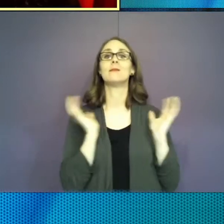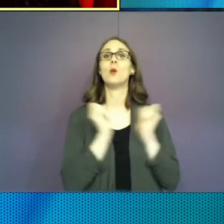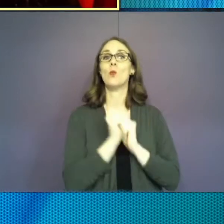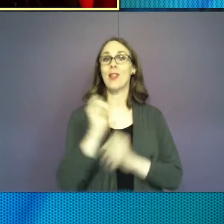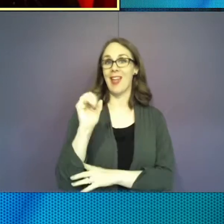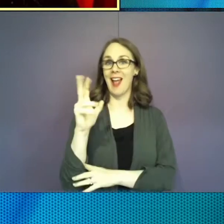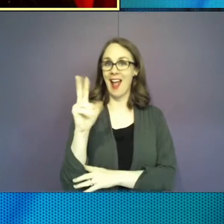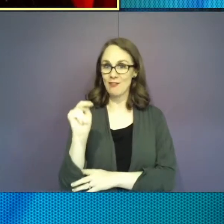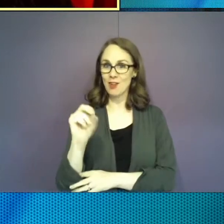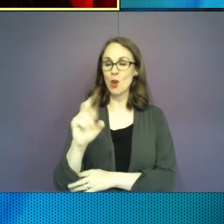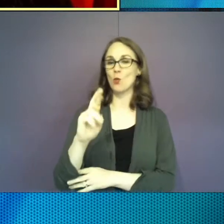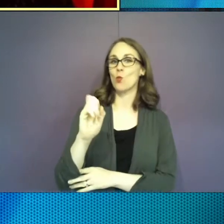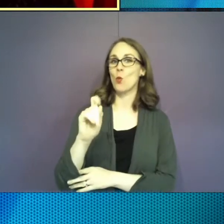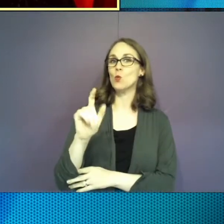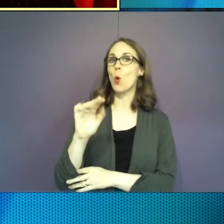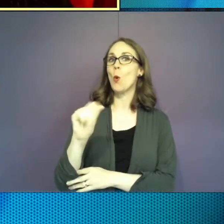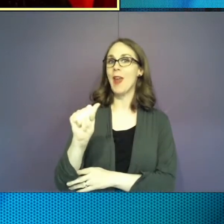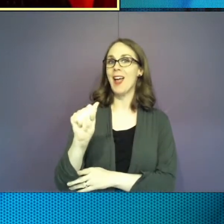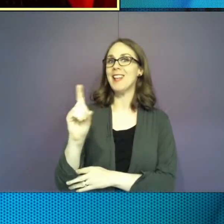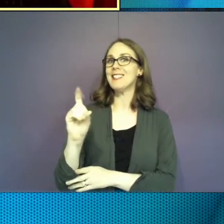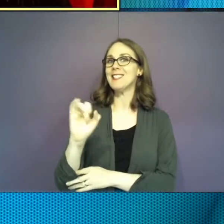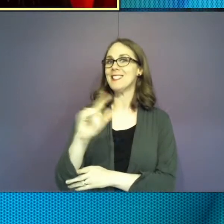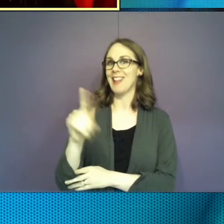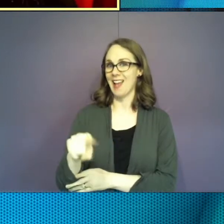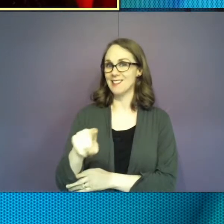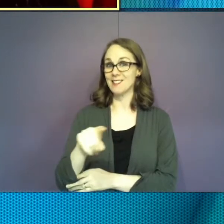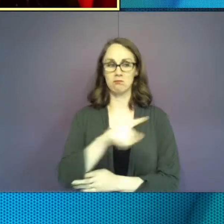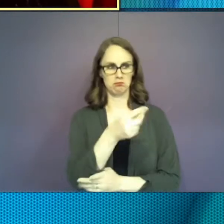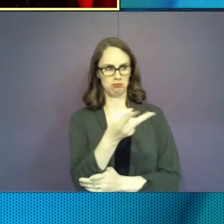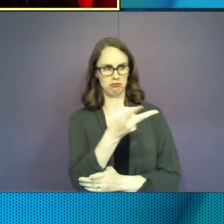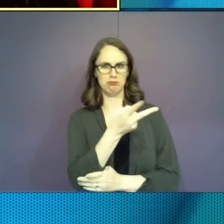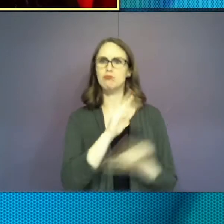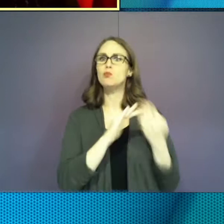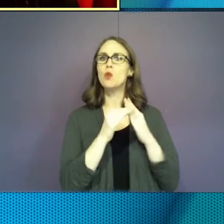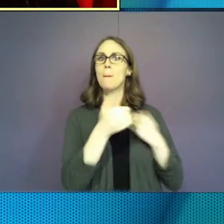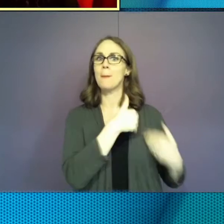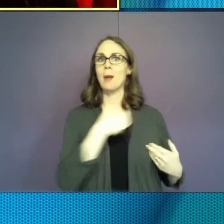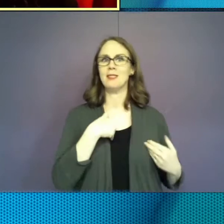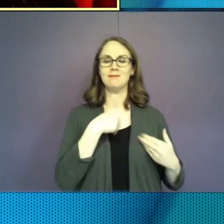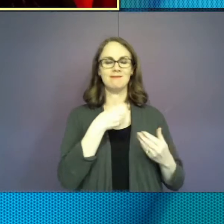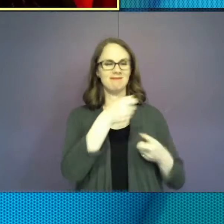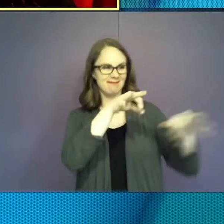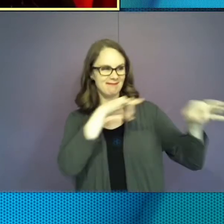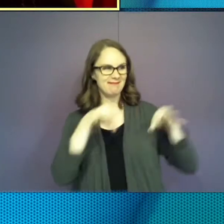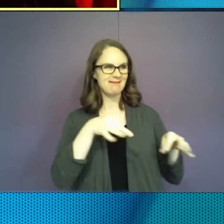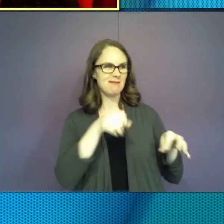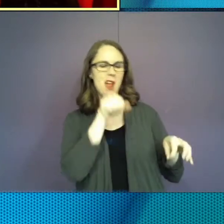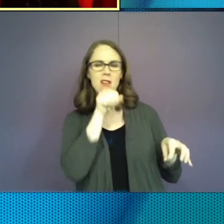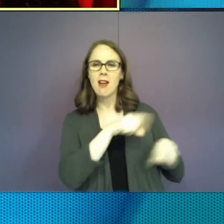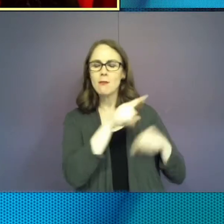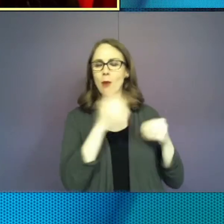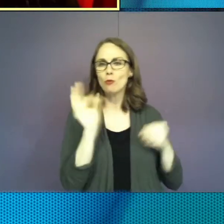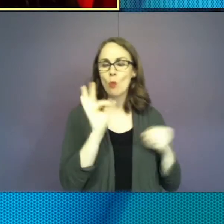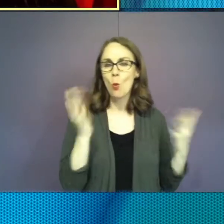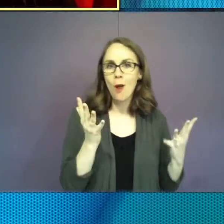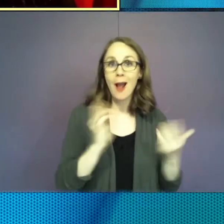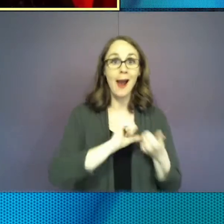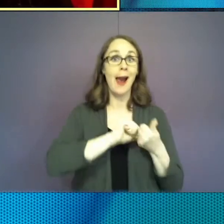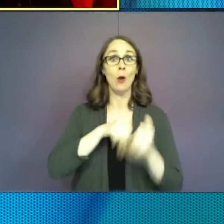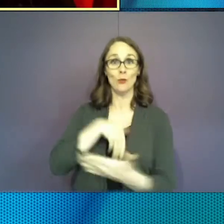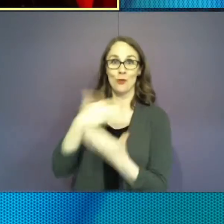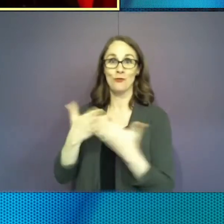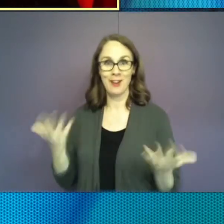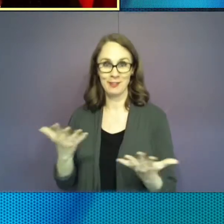Ivan and Rosanna Diaz and their community members who tell us exactly what they love about Frederick and how they actually got here. It's a really great